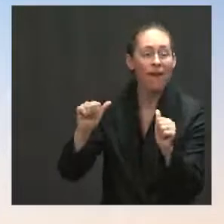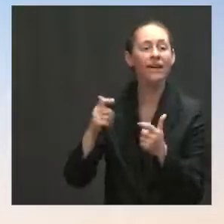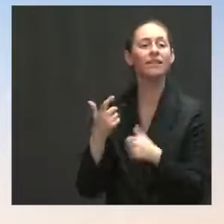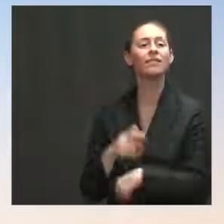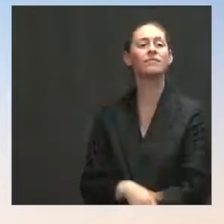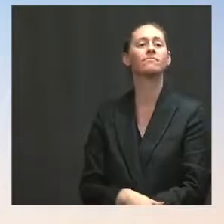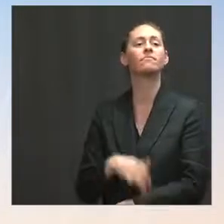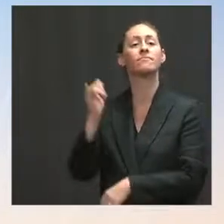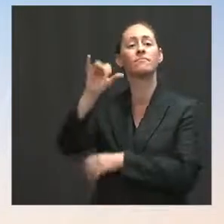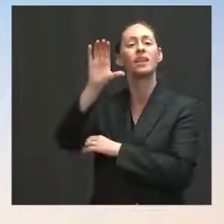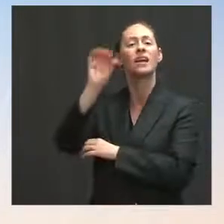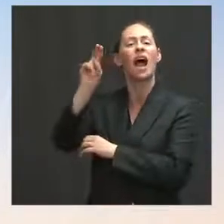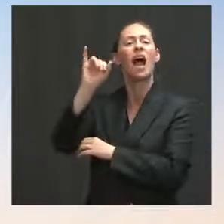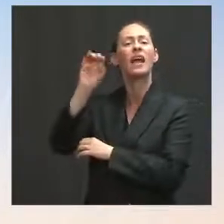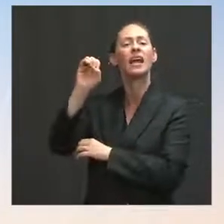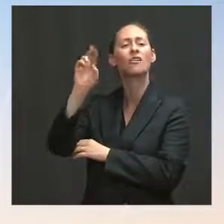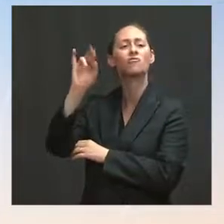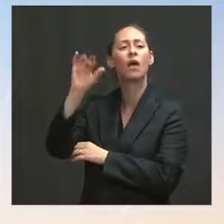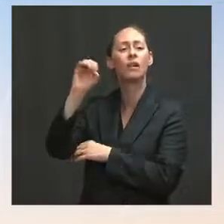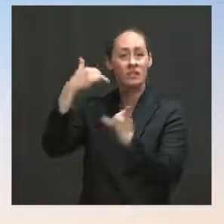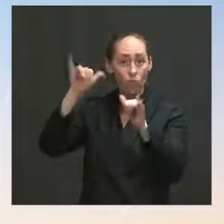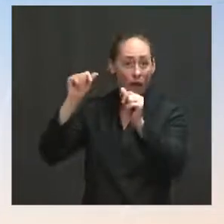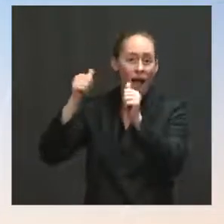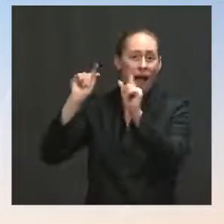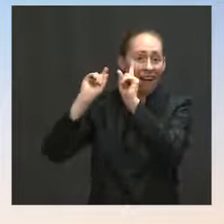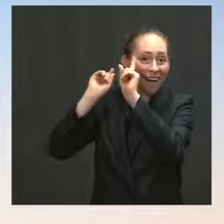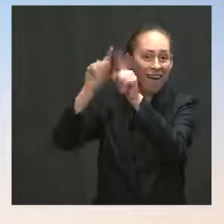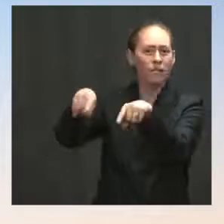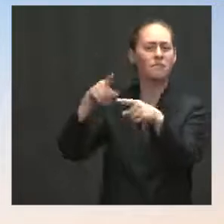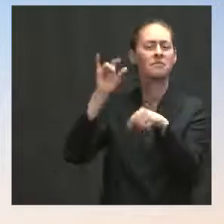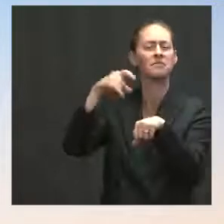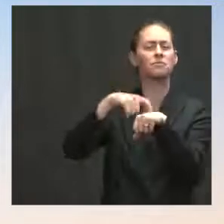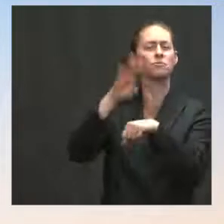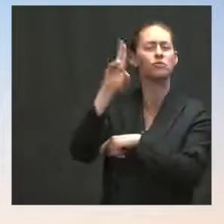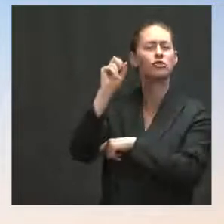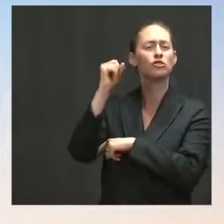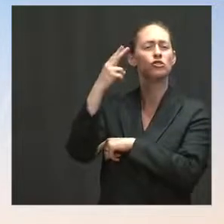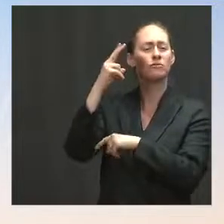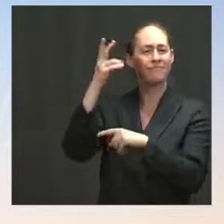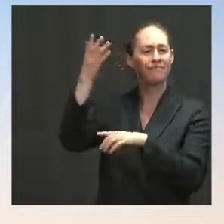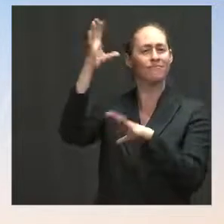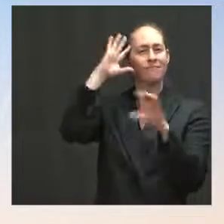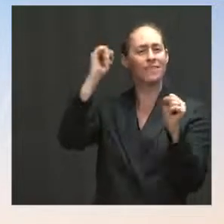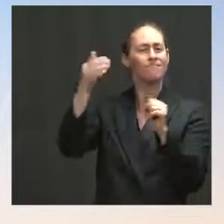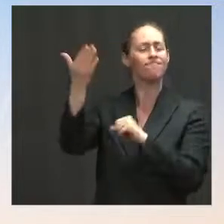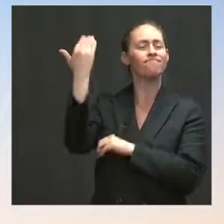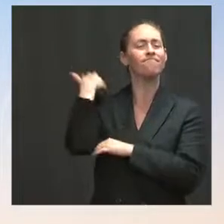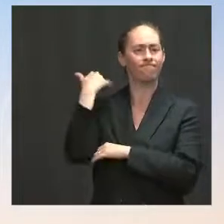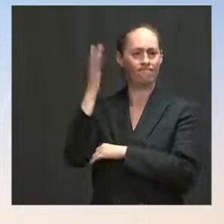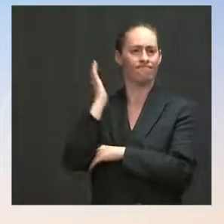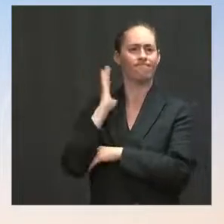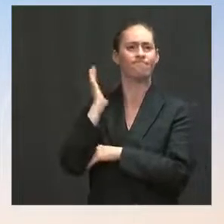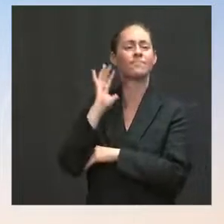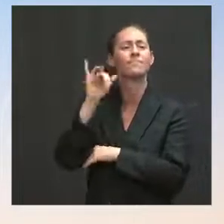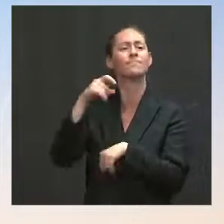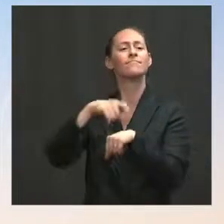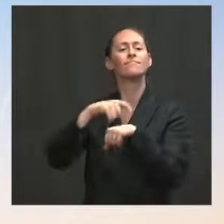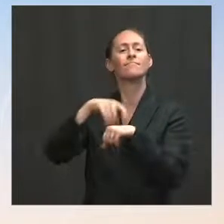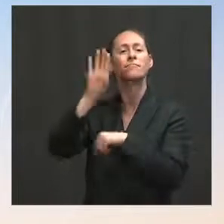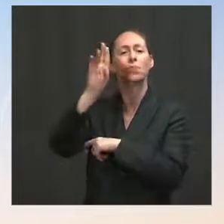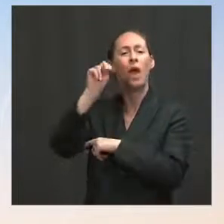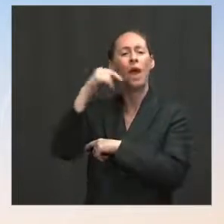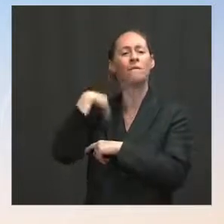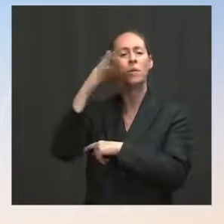there during the Bush administration under blue helmet support from the UN to talk about democracy. Is this